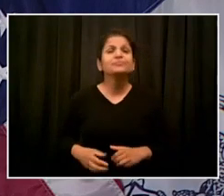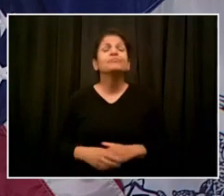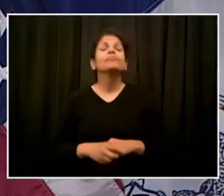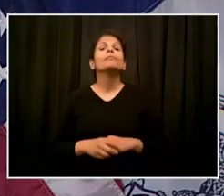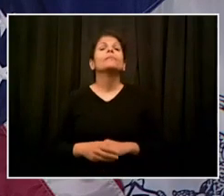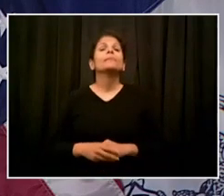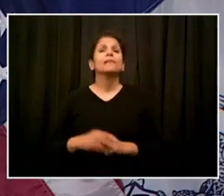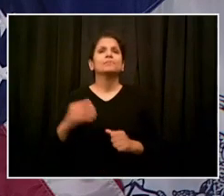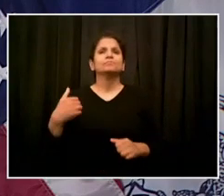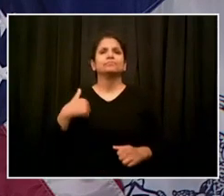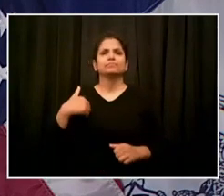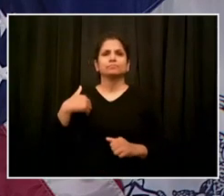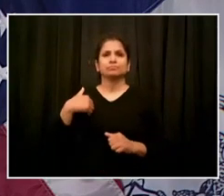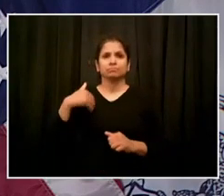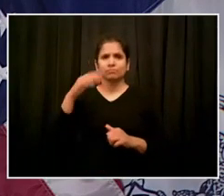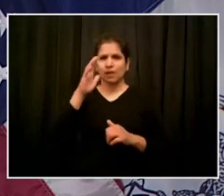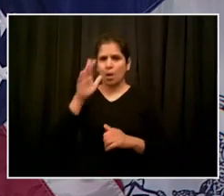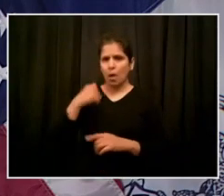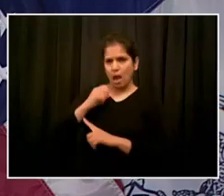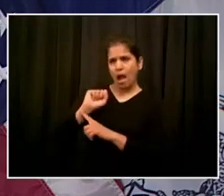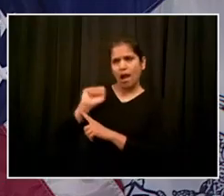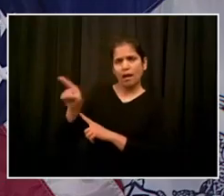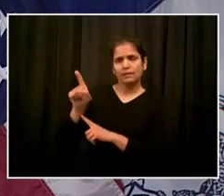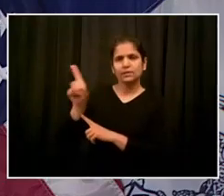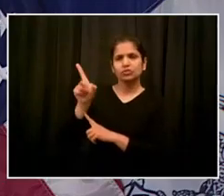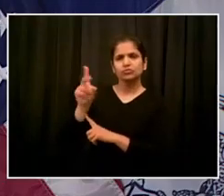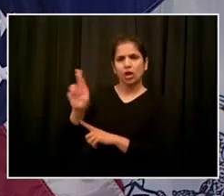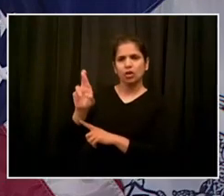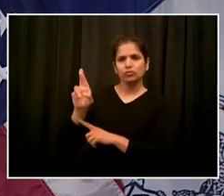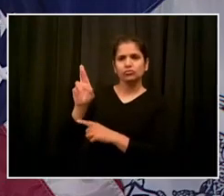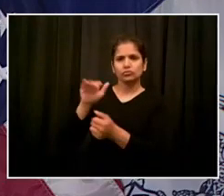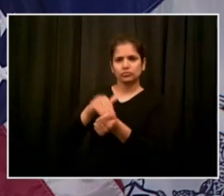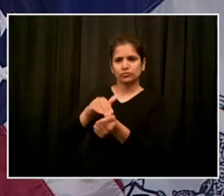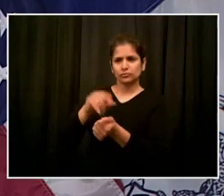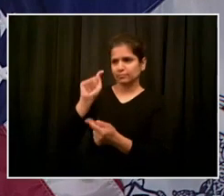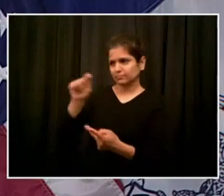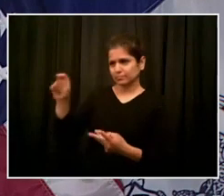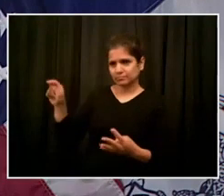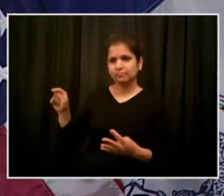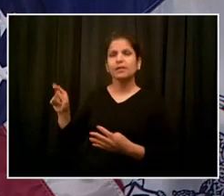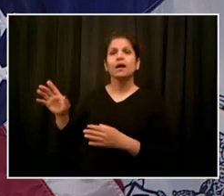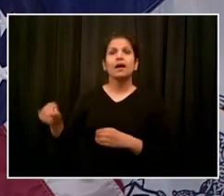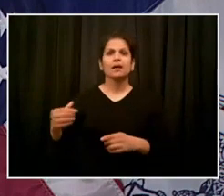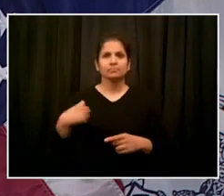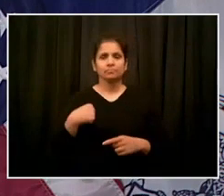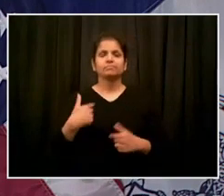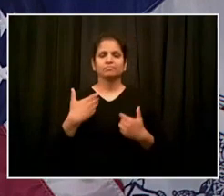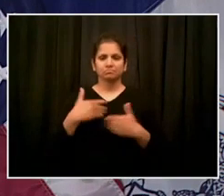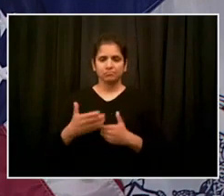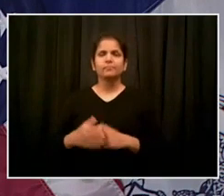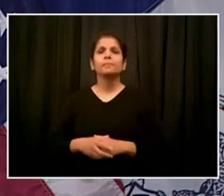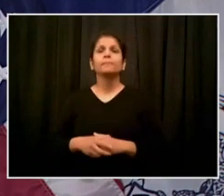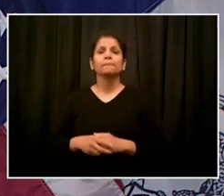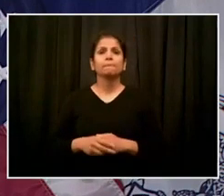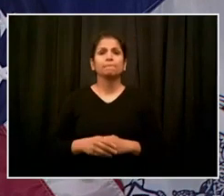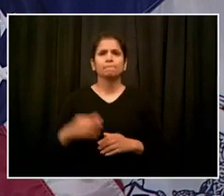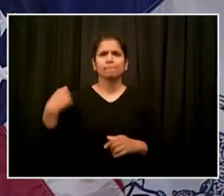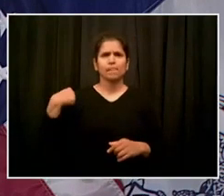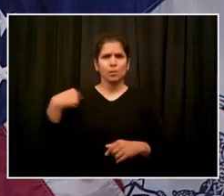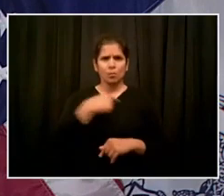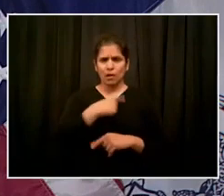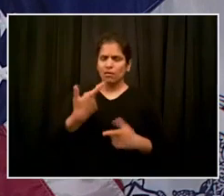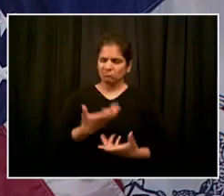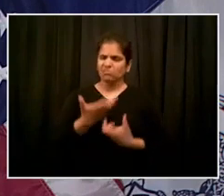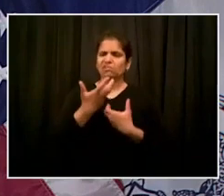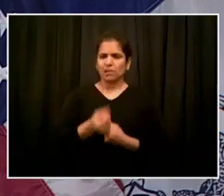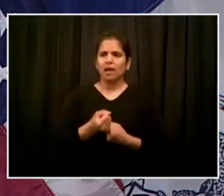moment on that, and I'll preface before I do. But first, we are confident that we will be